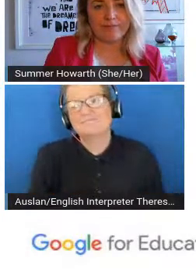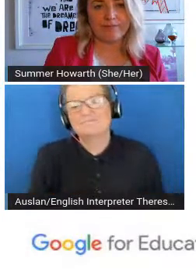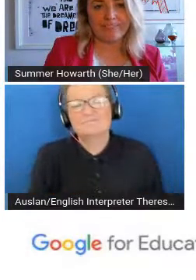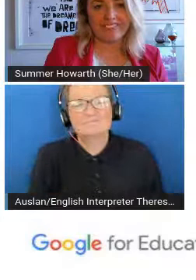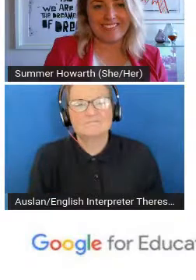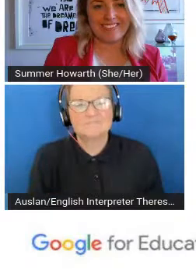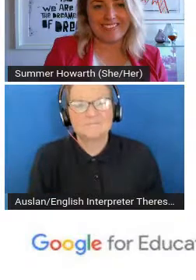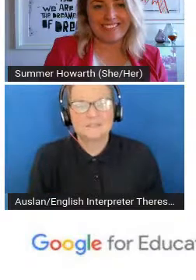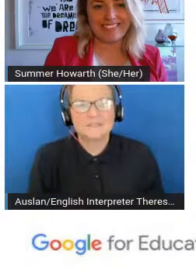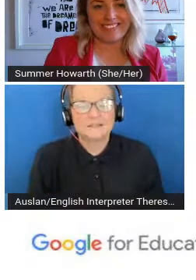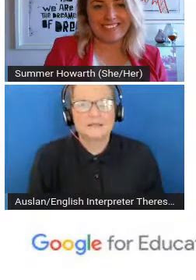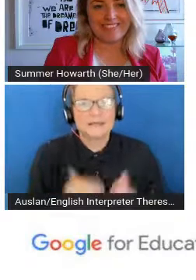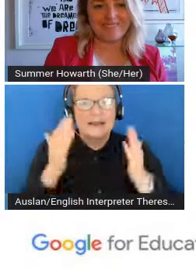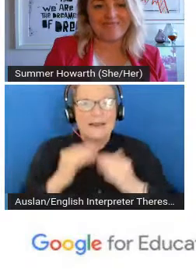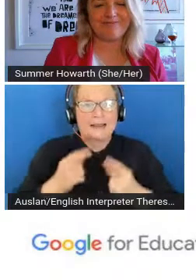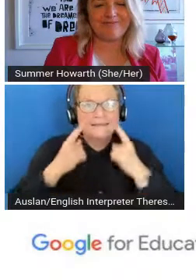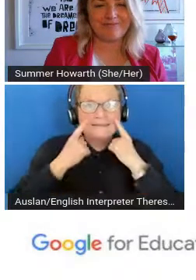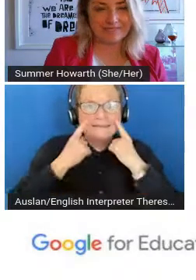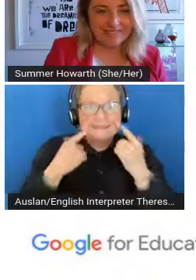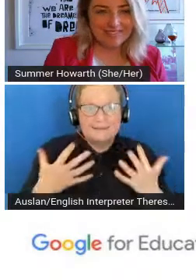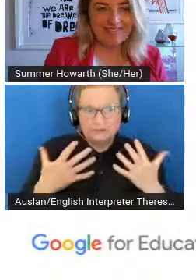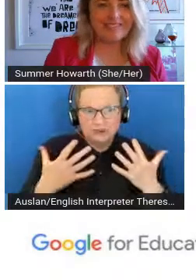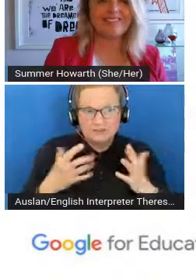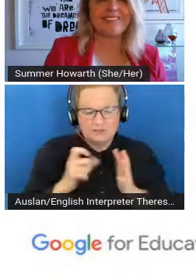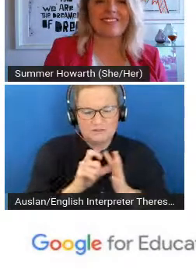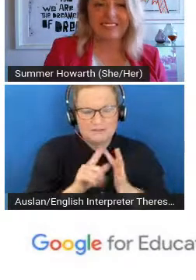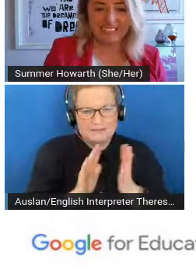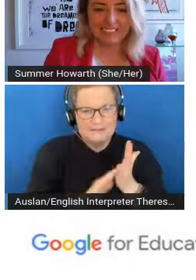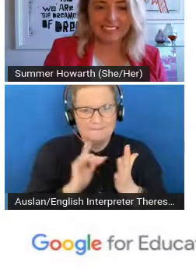here to demonstration. This is where I really think